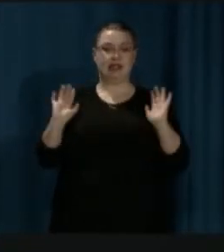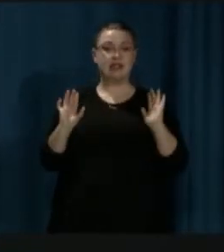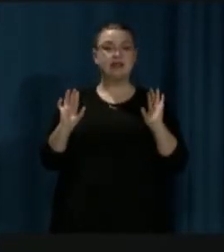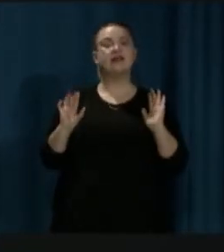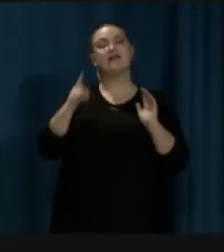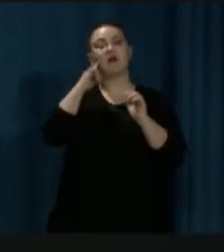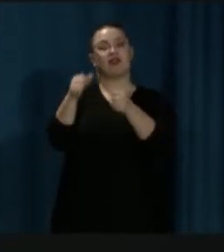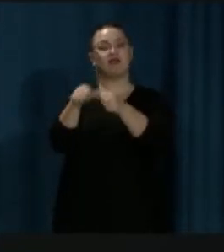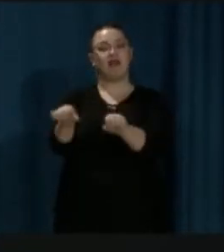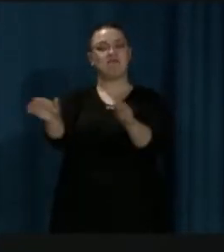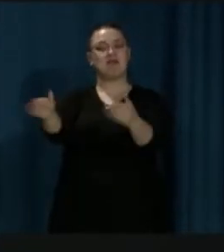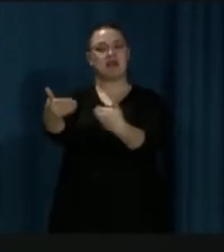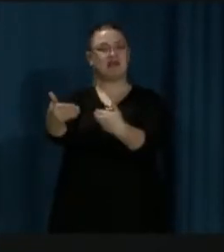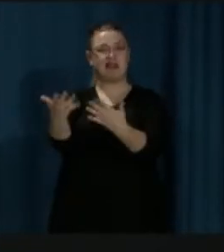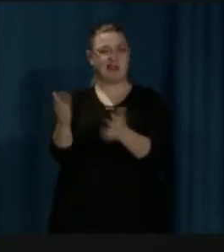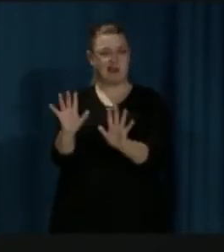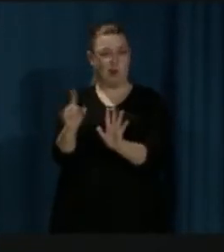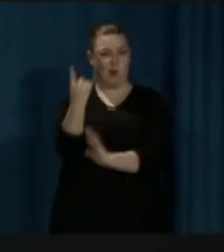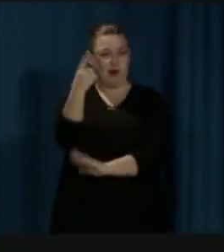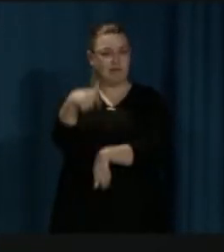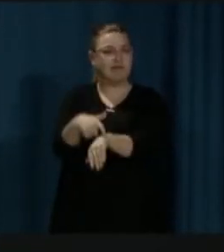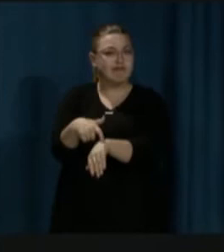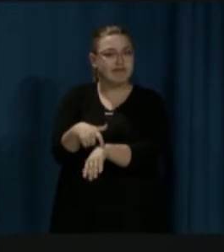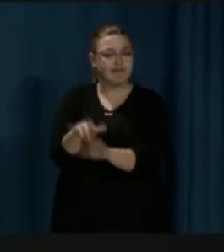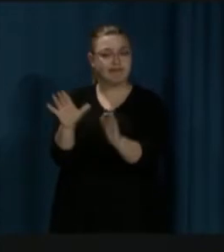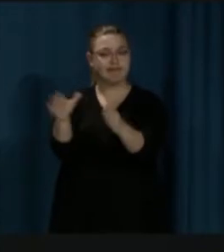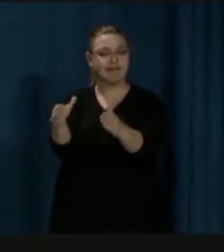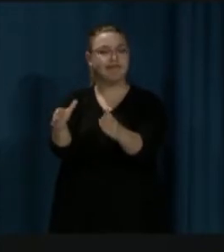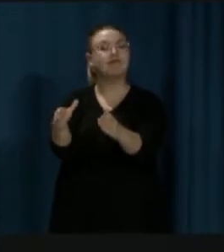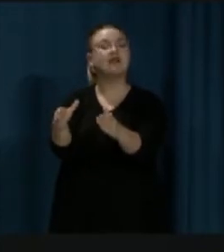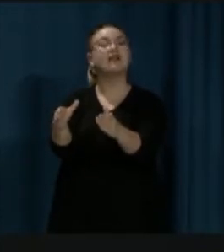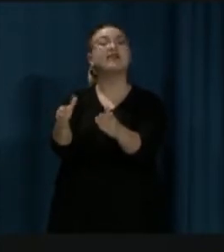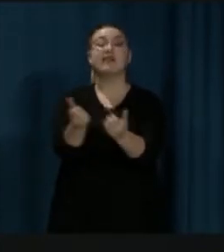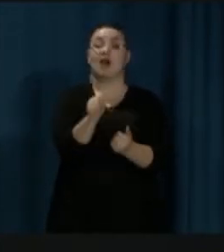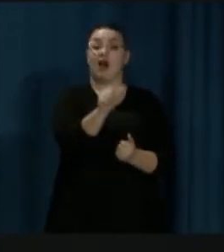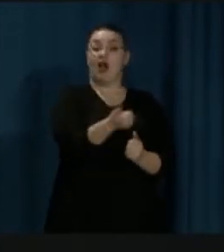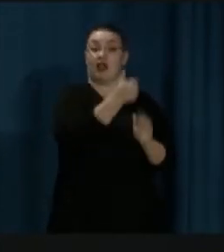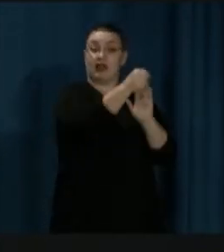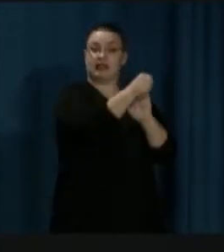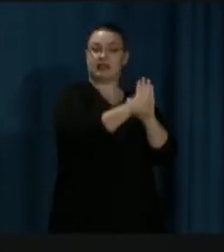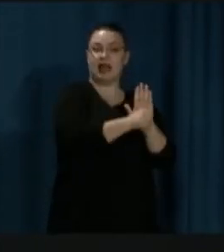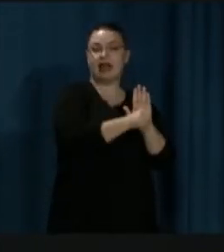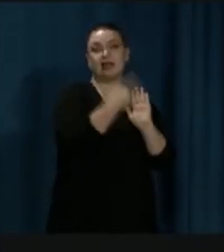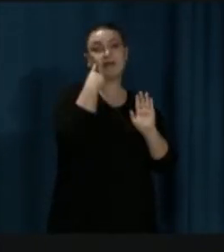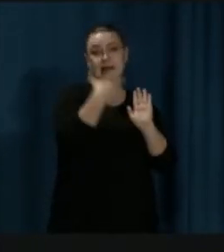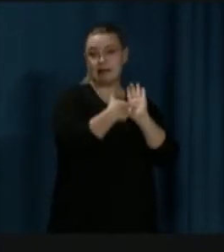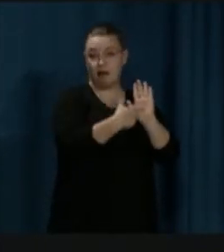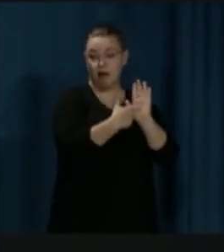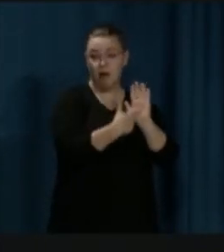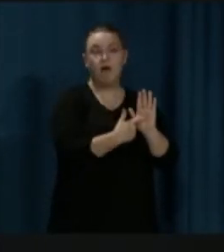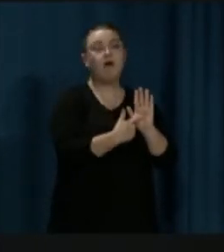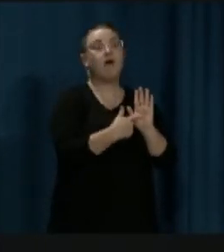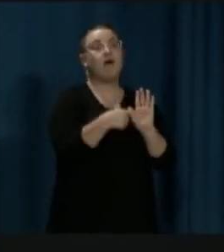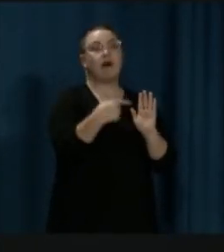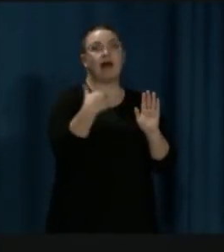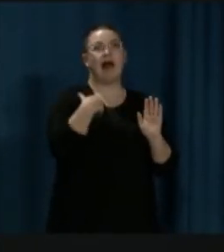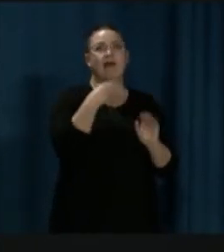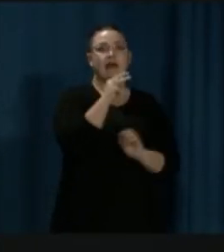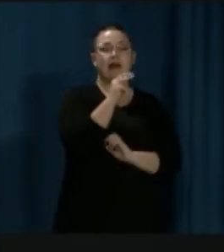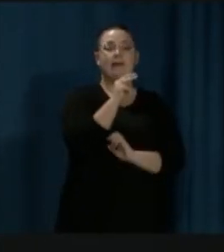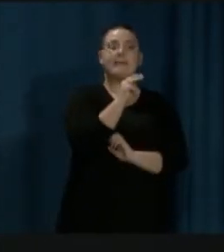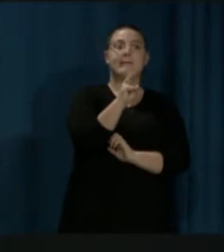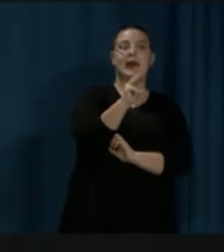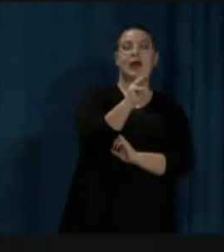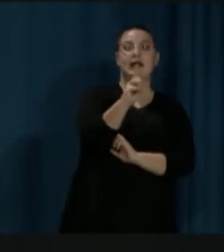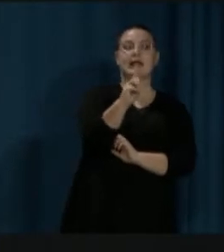In other states, a number of states just in this past year have passed legislation. So like in Maryland,